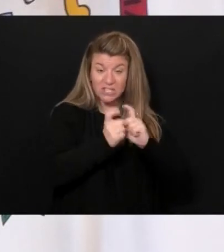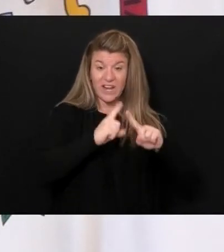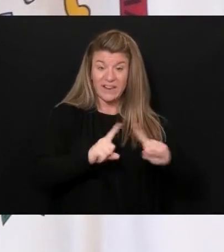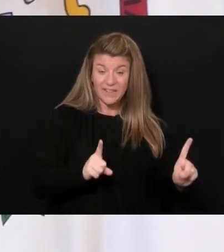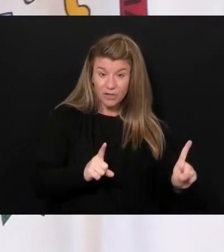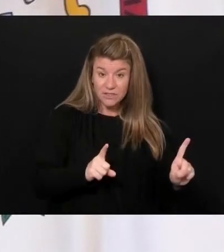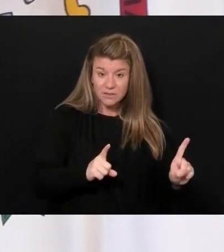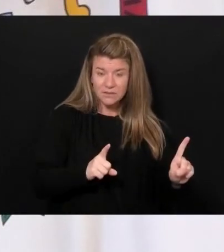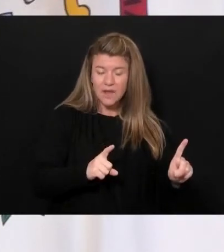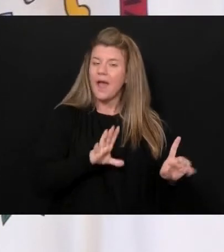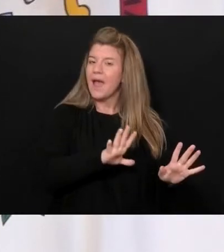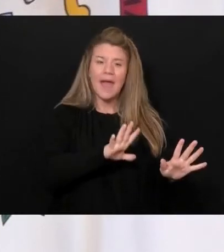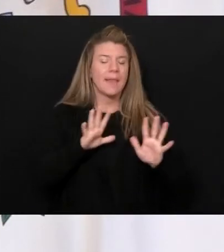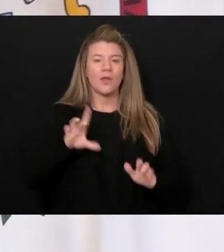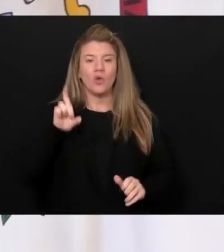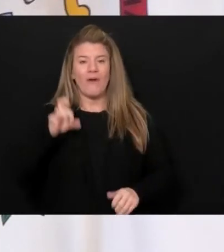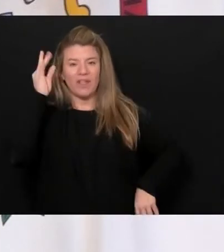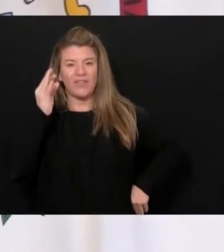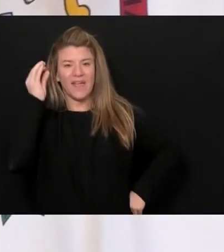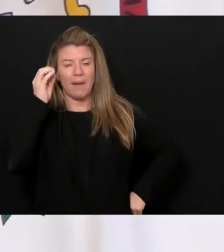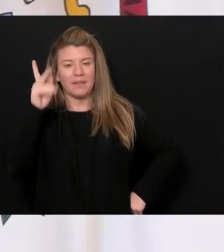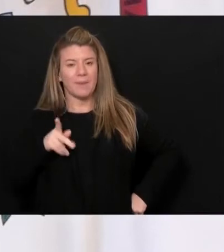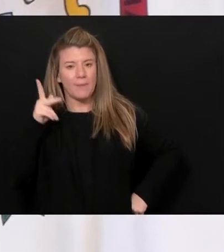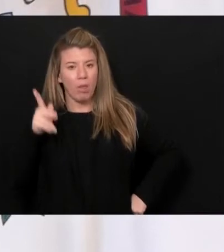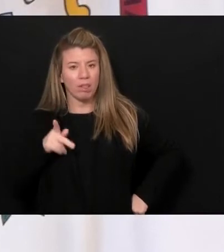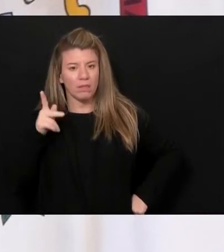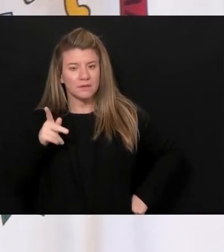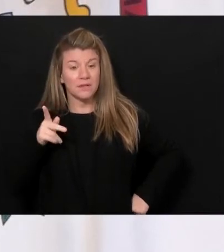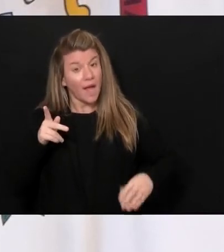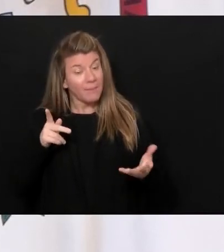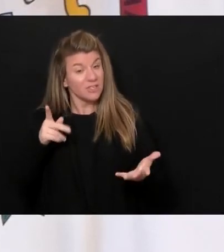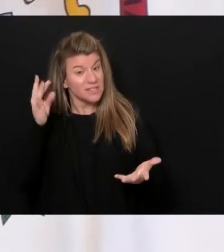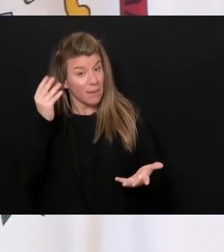you've got to think about these people. I mean, just think.